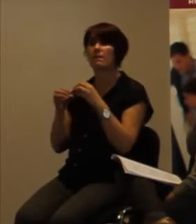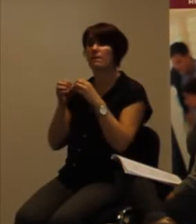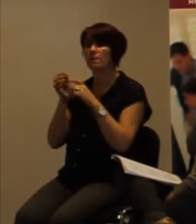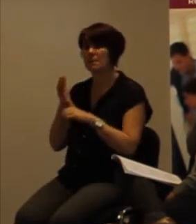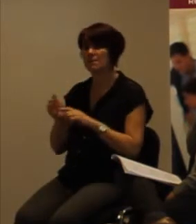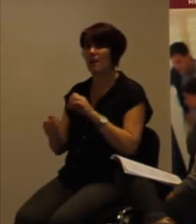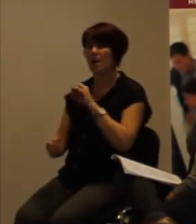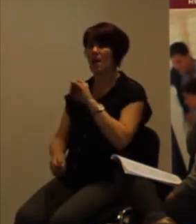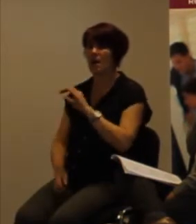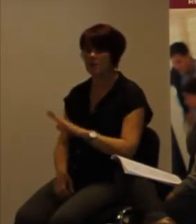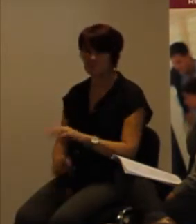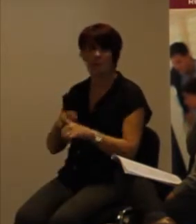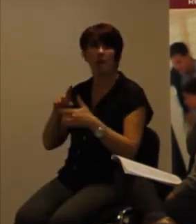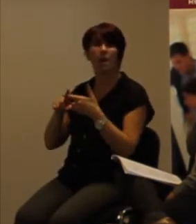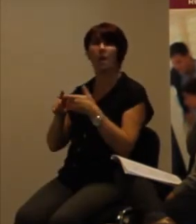Language.